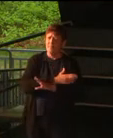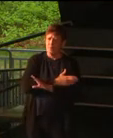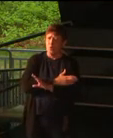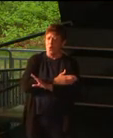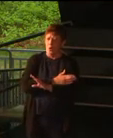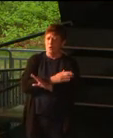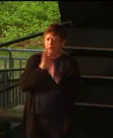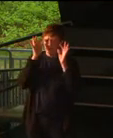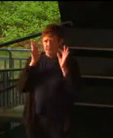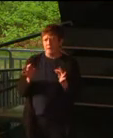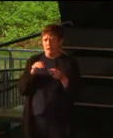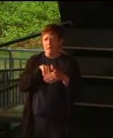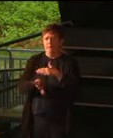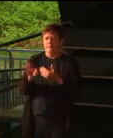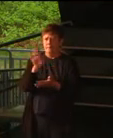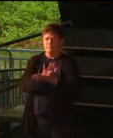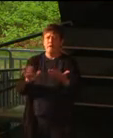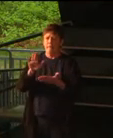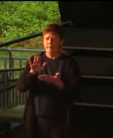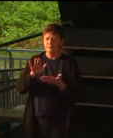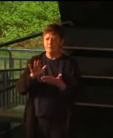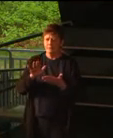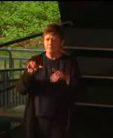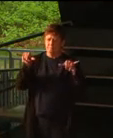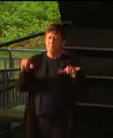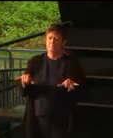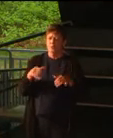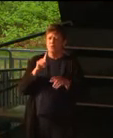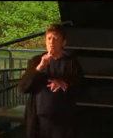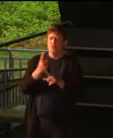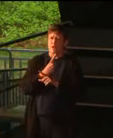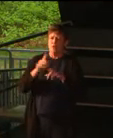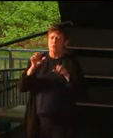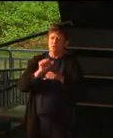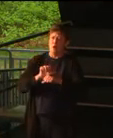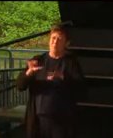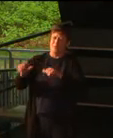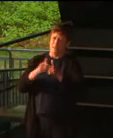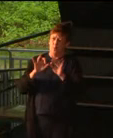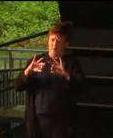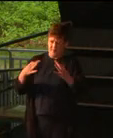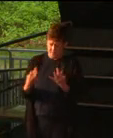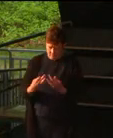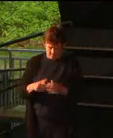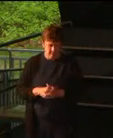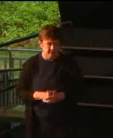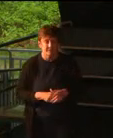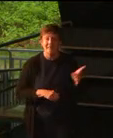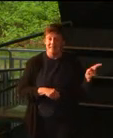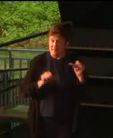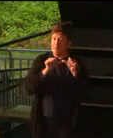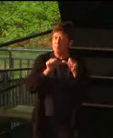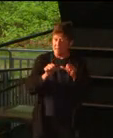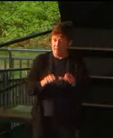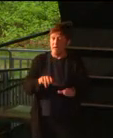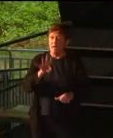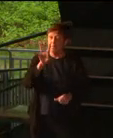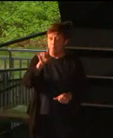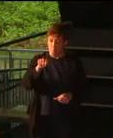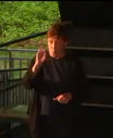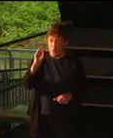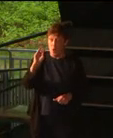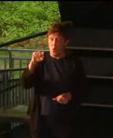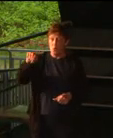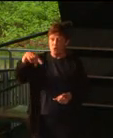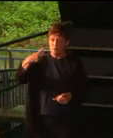would enable him to spend more time with his family. While studying at Bristol, Stan maintained a 4.0 GPA, served